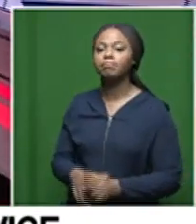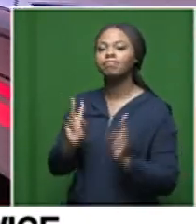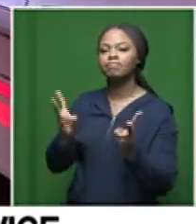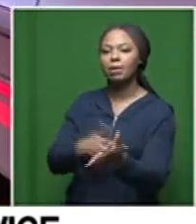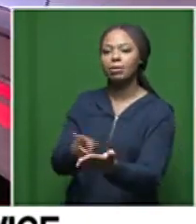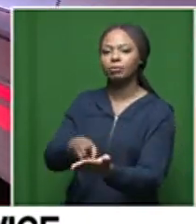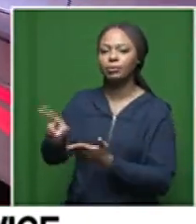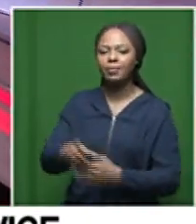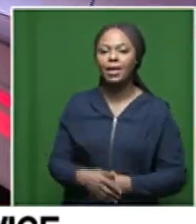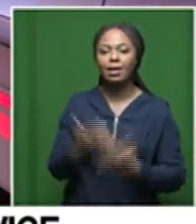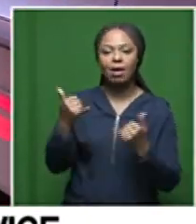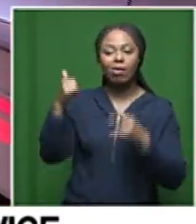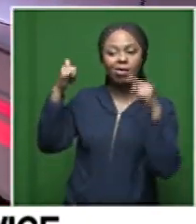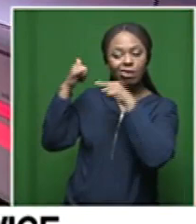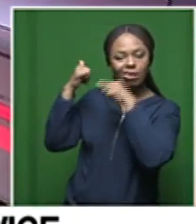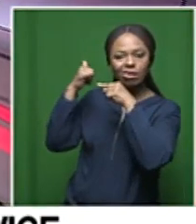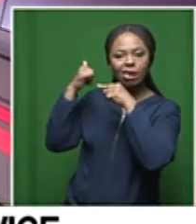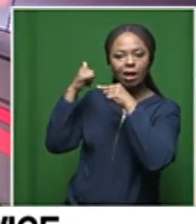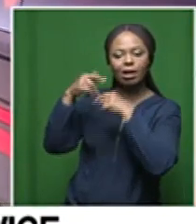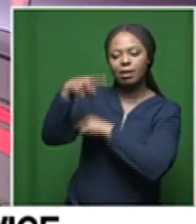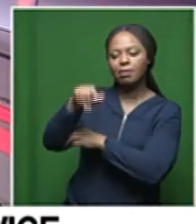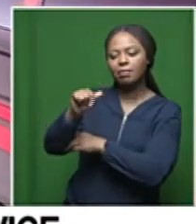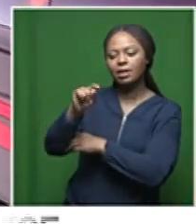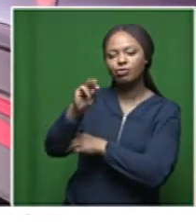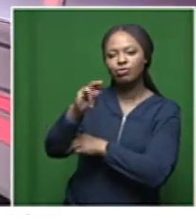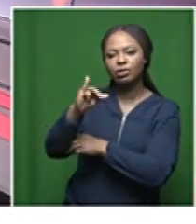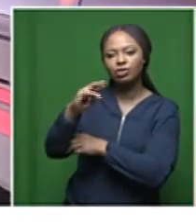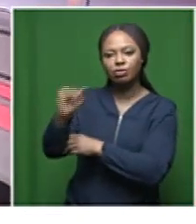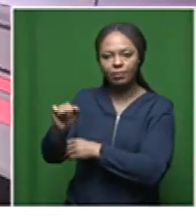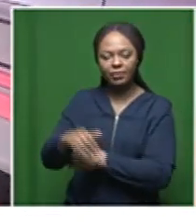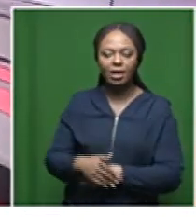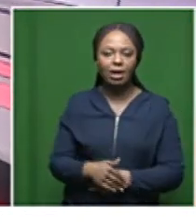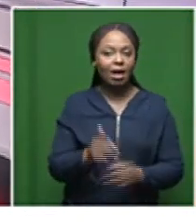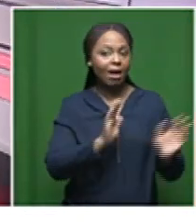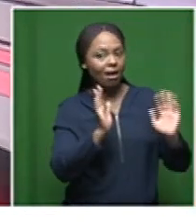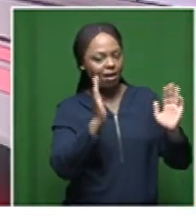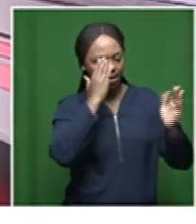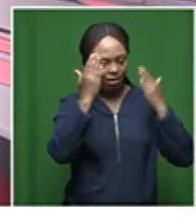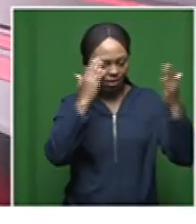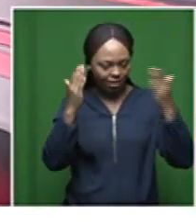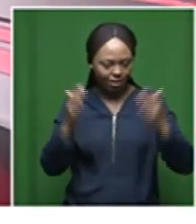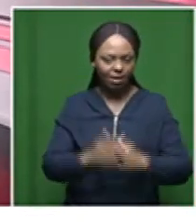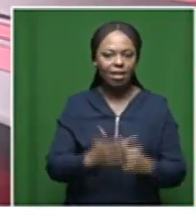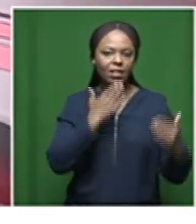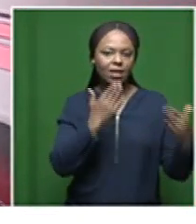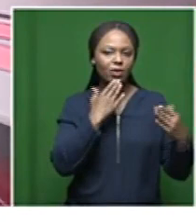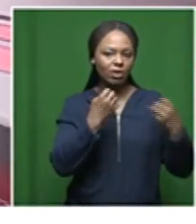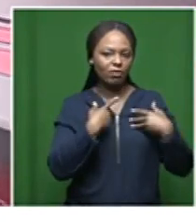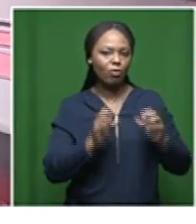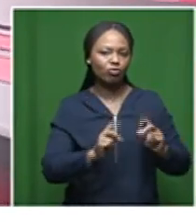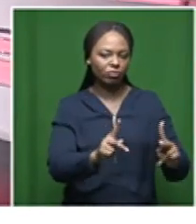from Brits with a question. Good day, Patricia. Good day, how are you? Very well, and how are you? For giving me the